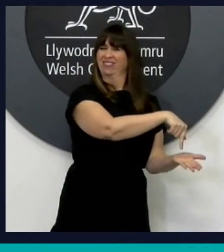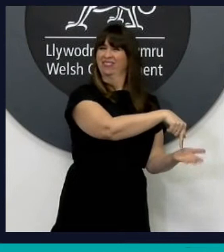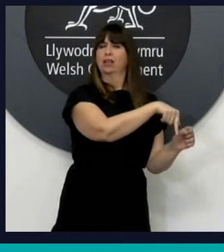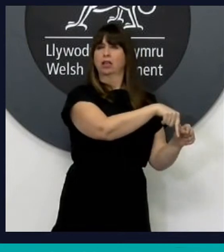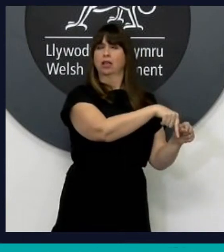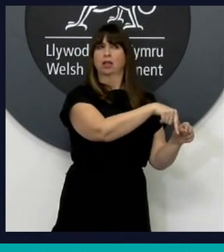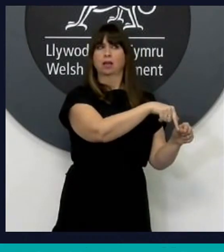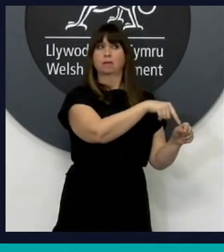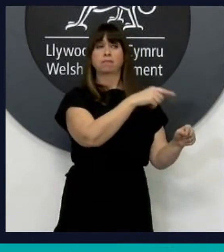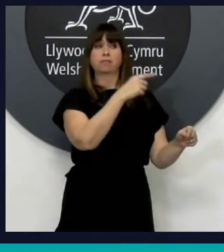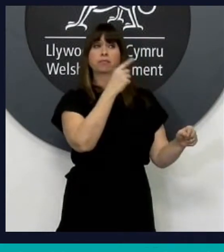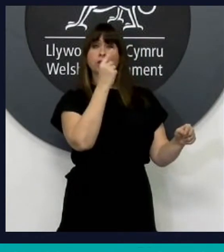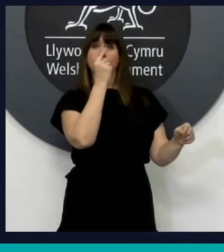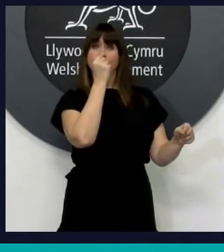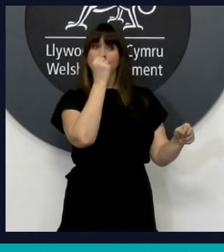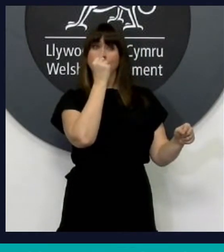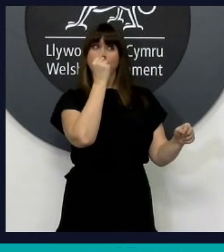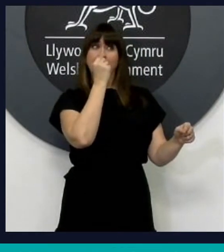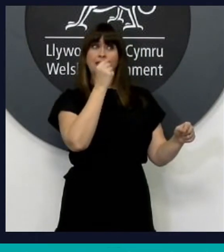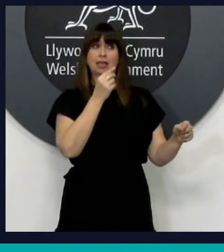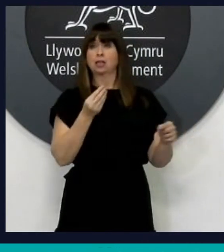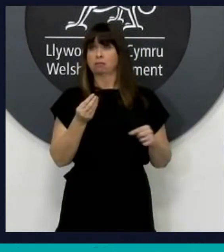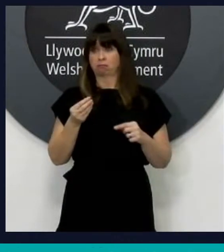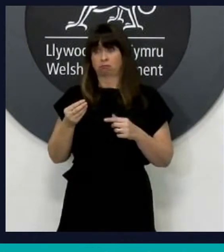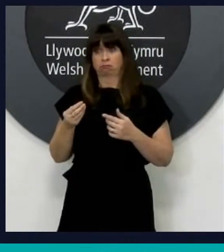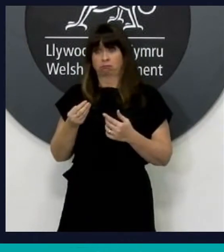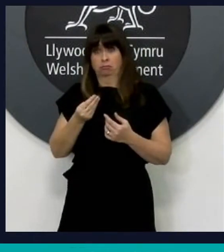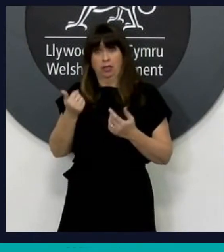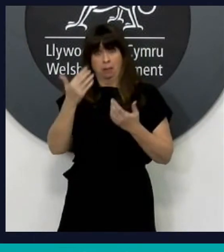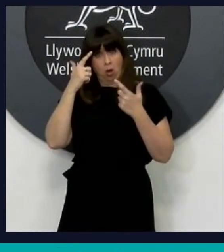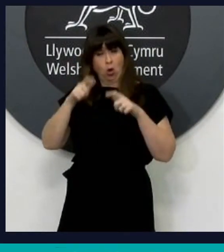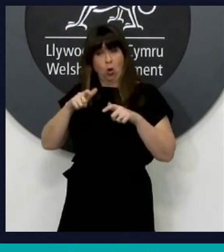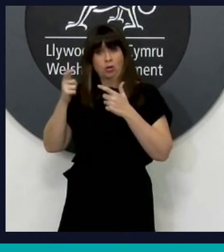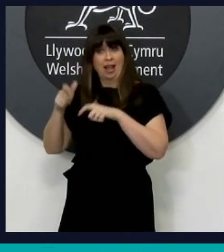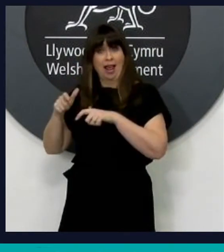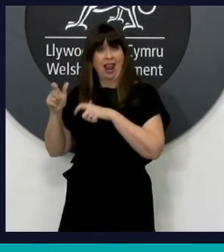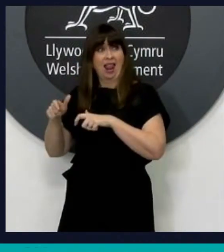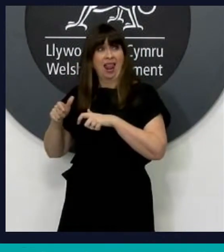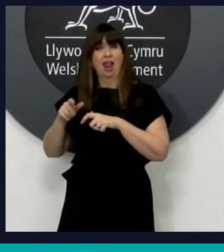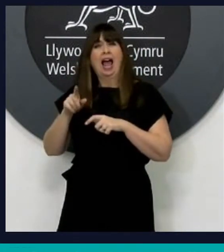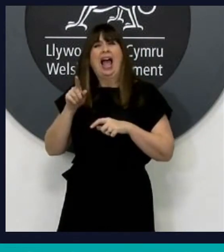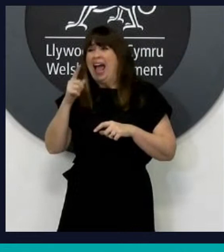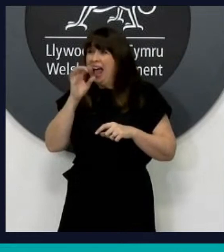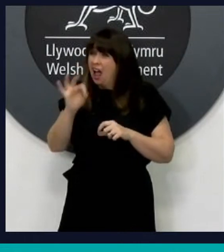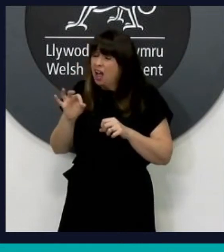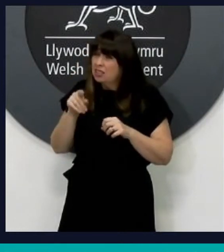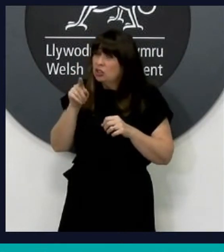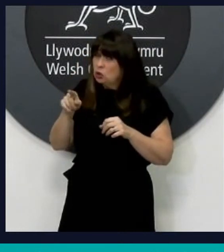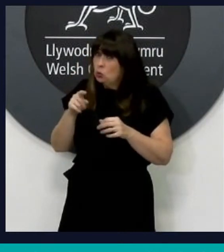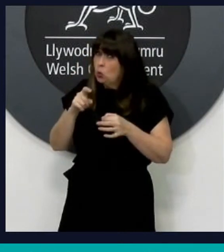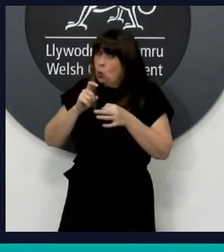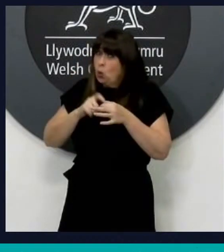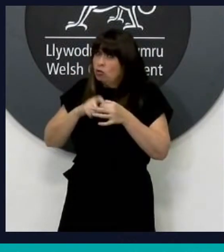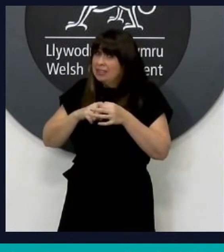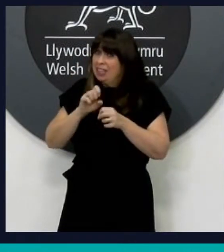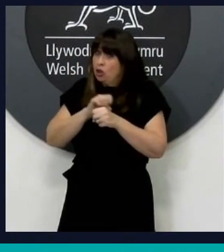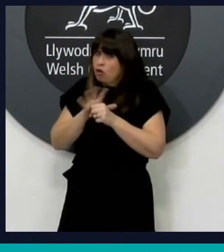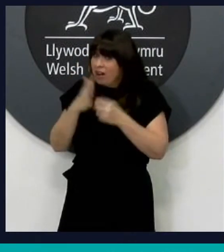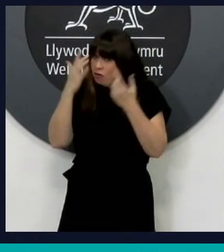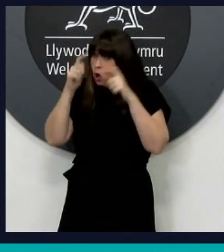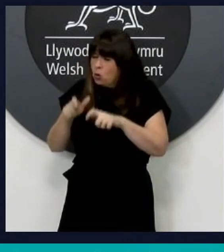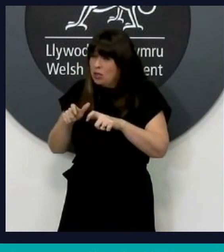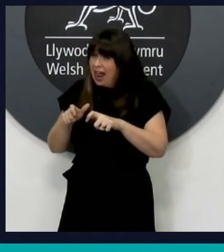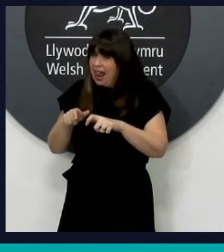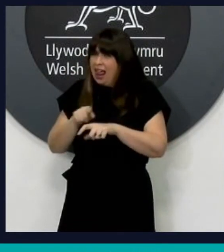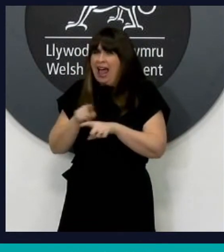willing to turn themselves into a COVID hotel, because it means that they can't take anybody else. And obviously that's quite a big ask just before